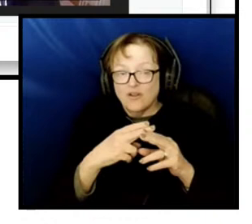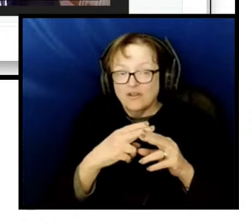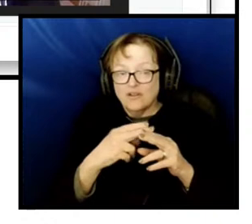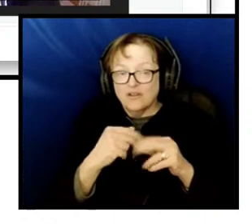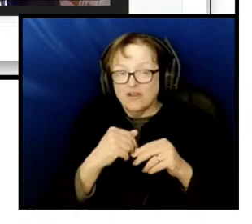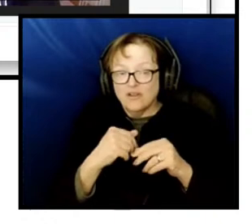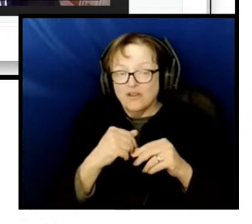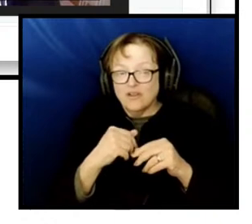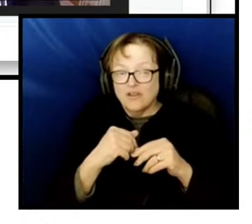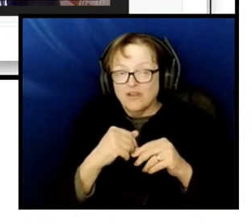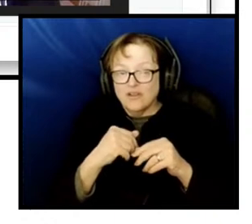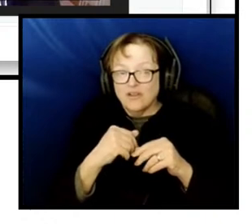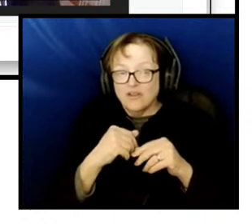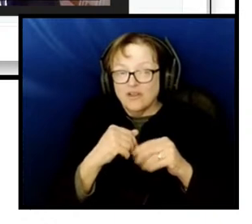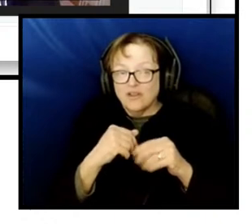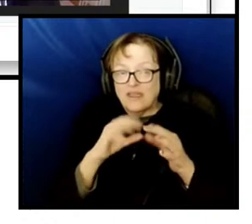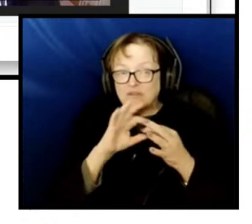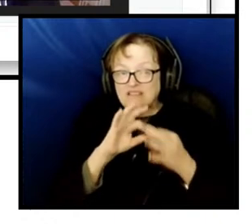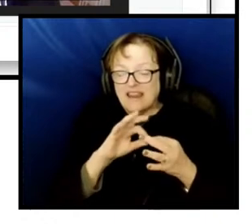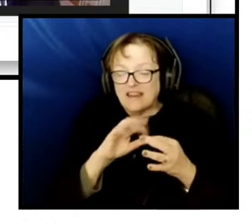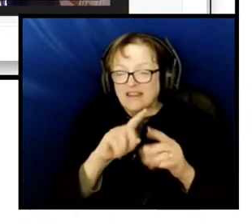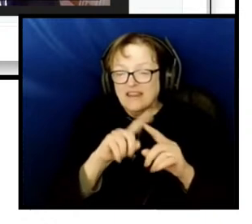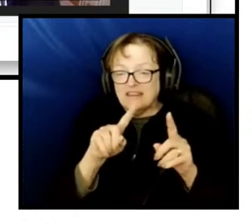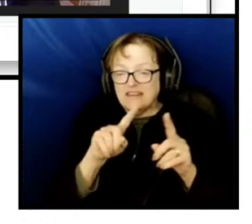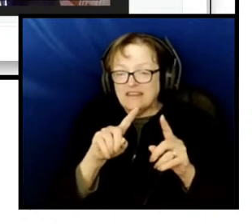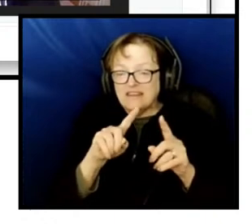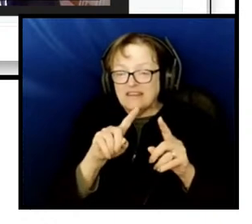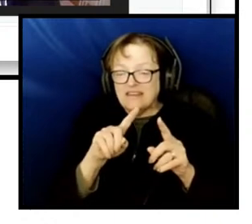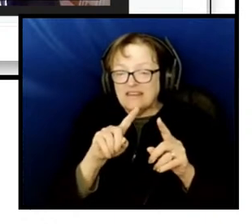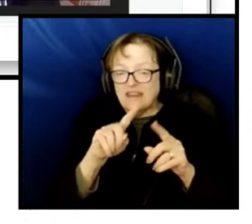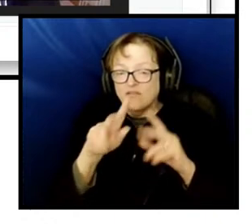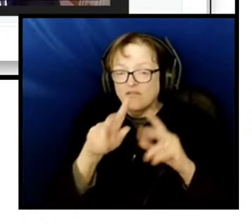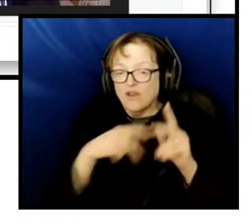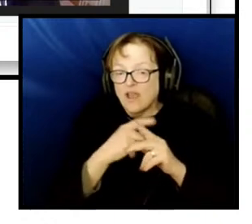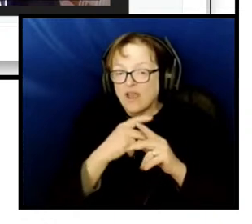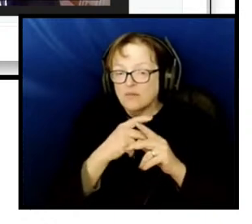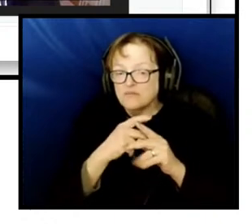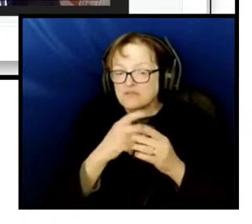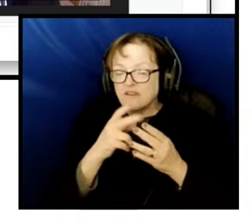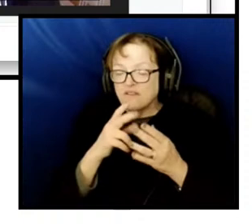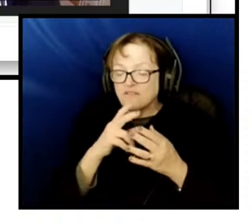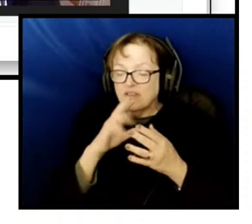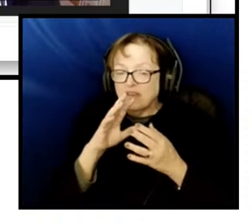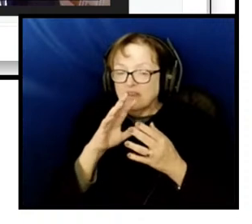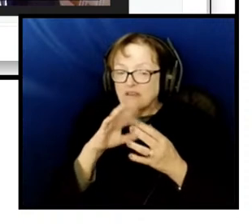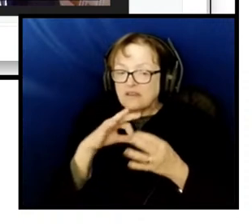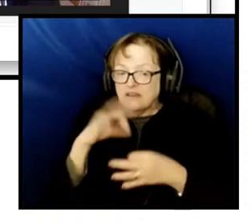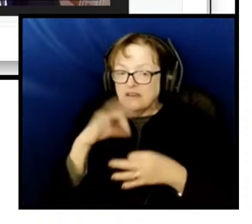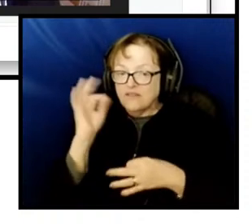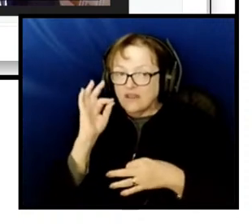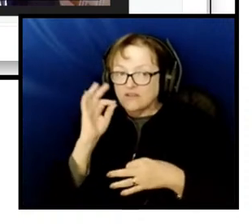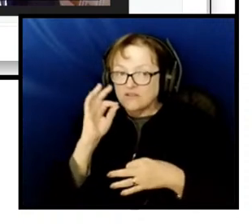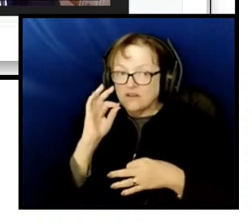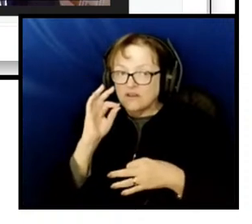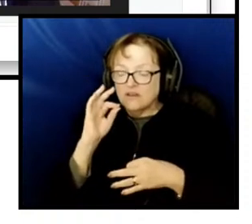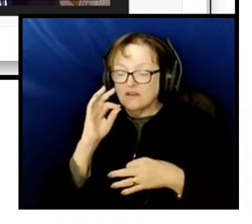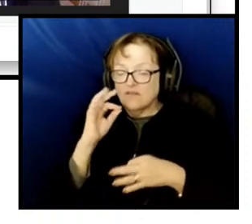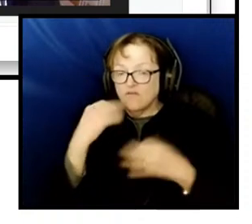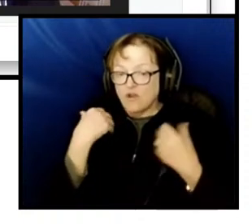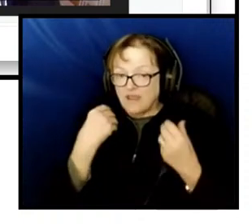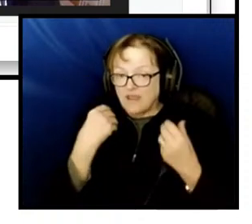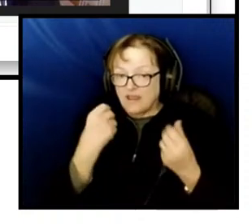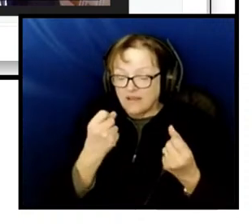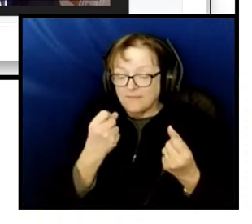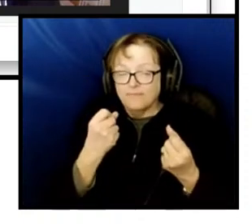we connected on the different types of divination for Black healing. And